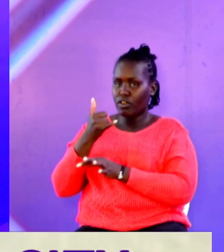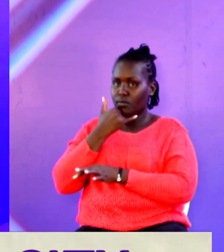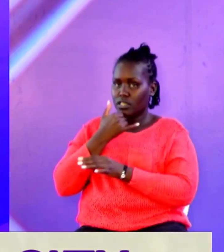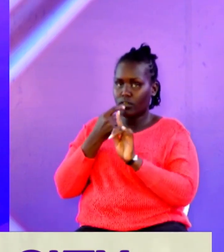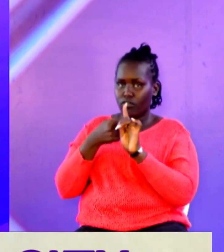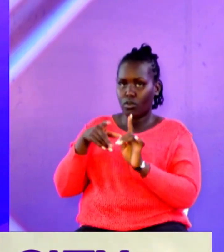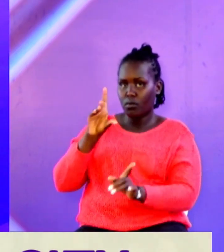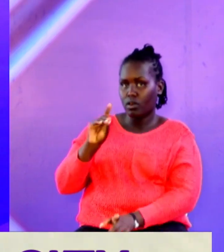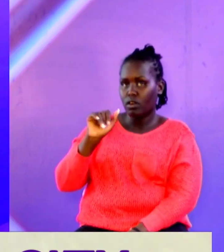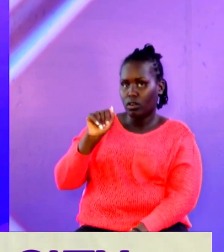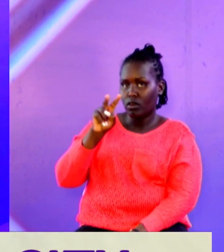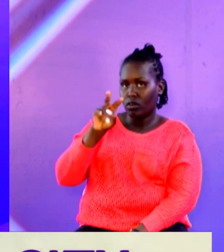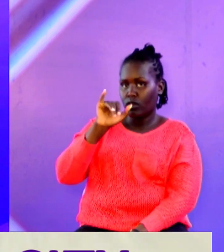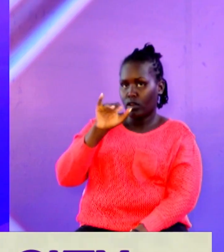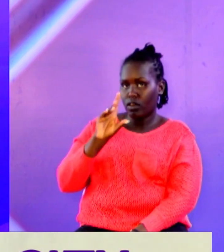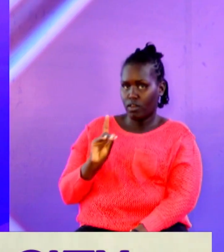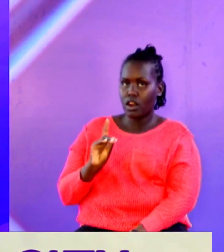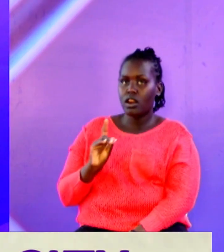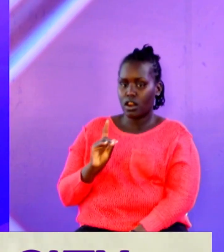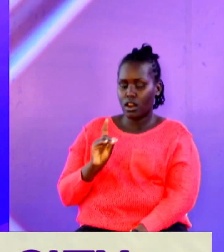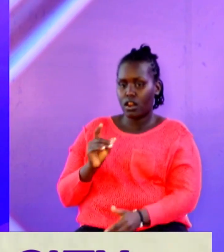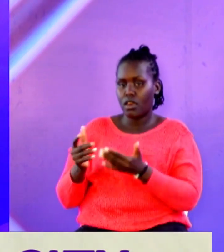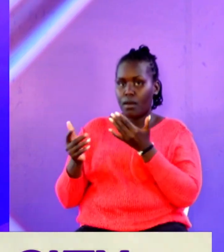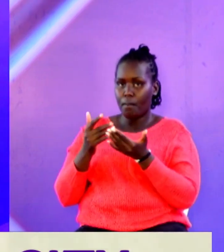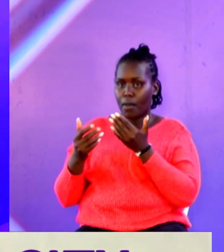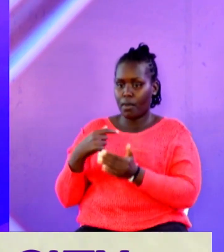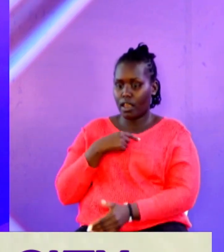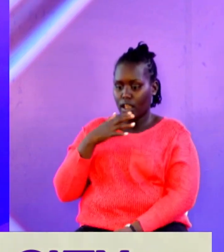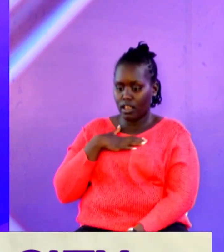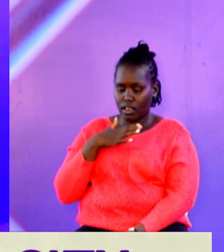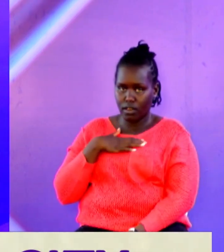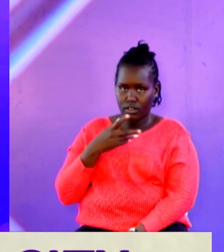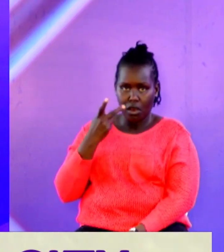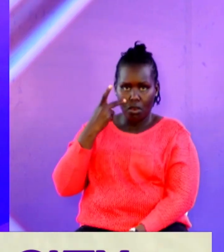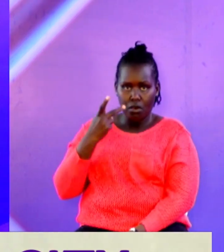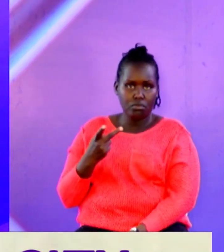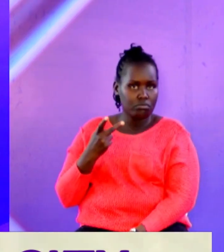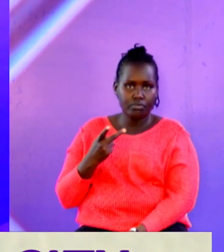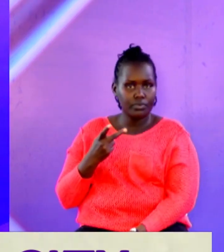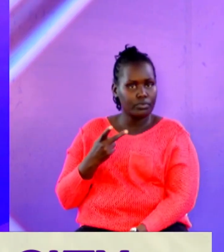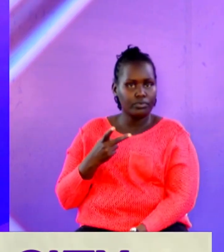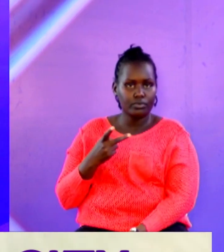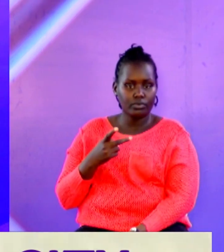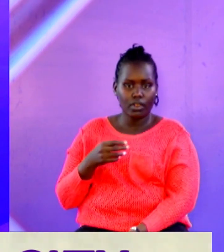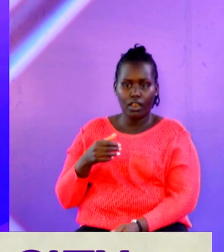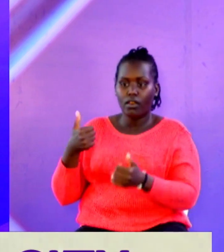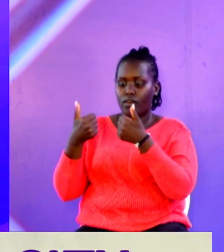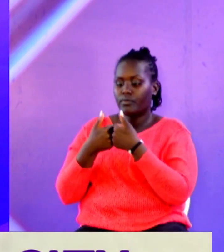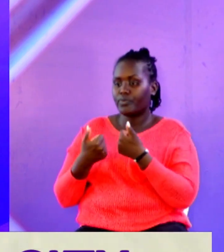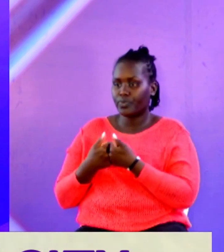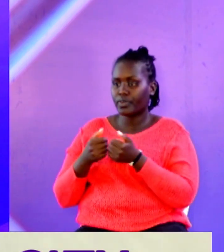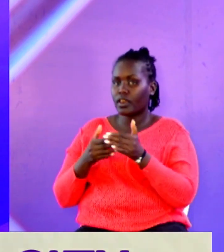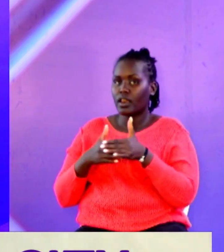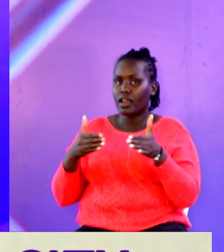Raya. Let's, maybe our guest, do you see the game against Arsenal